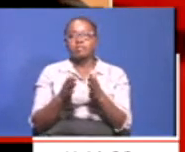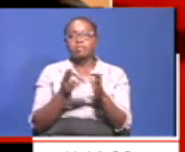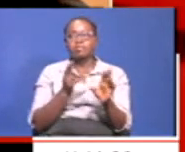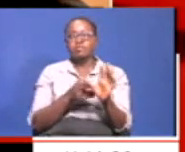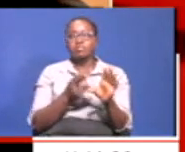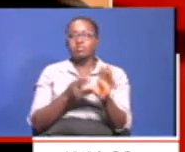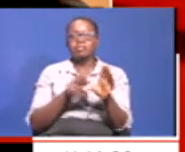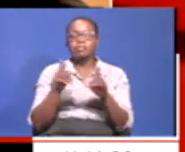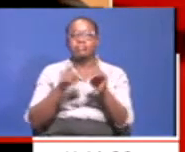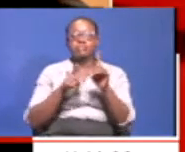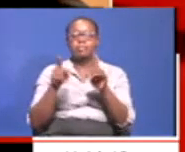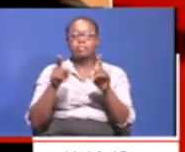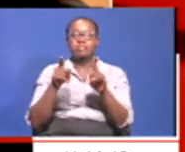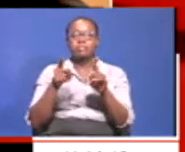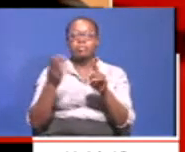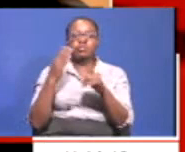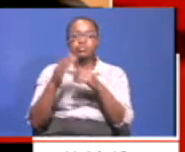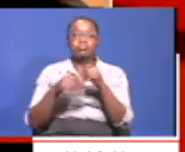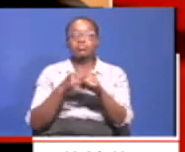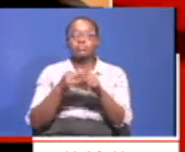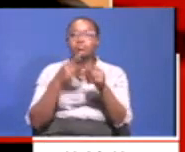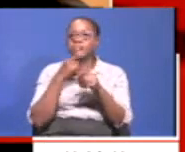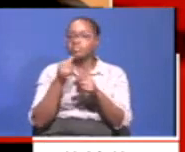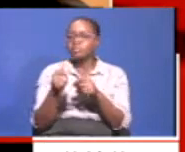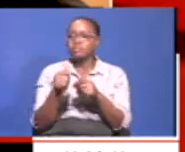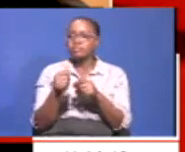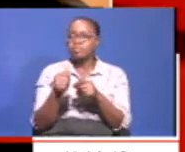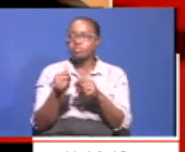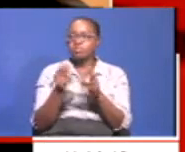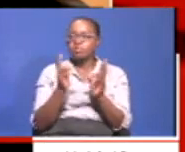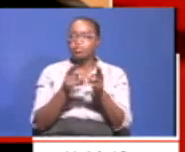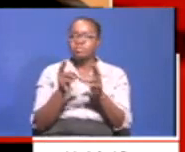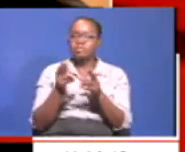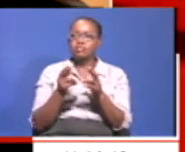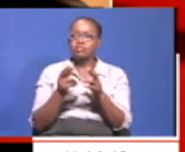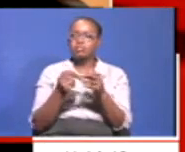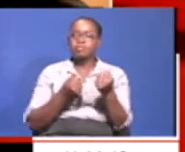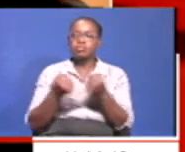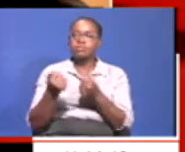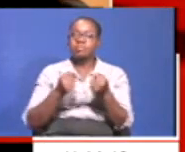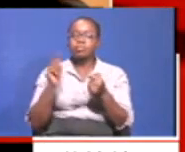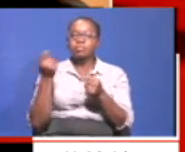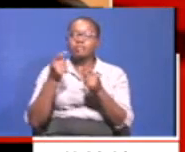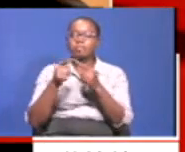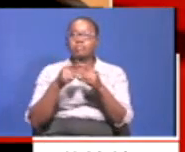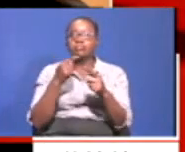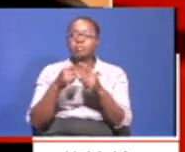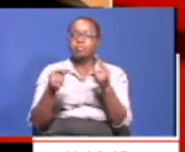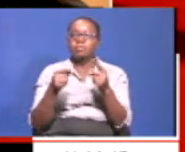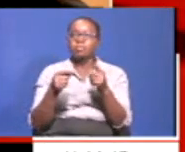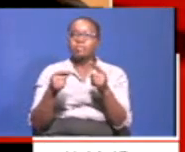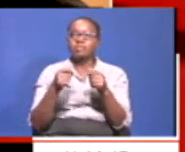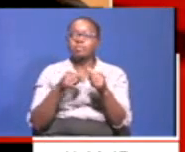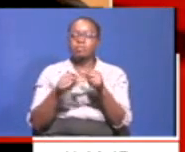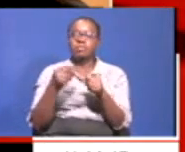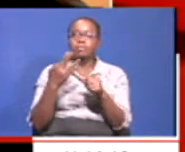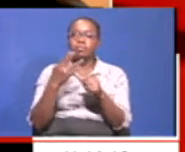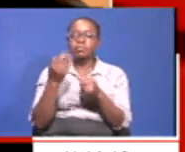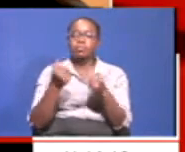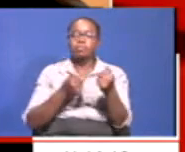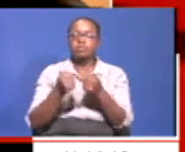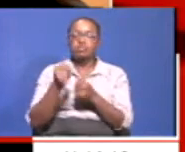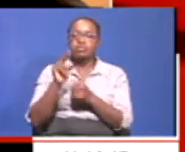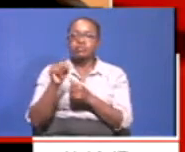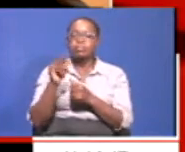safari last year, this is not an ordinary rally. By Kenyan standards, it's the equivalent of 4 rallies in the KNRC